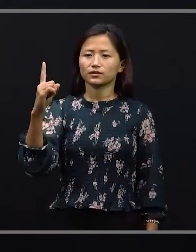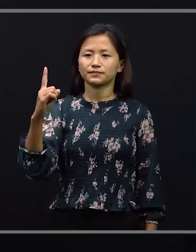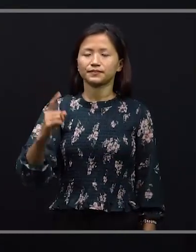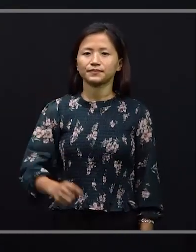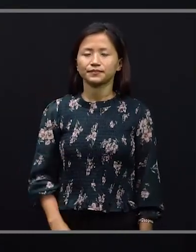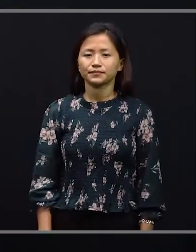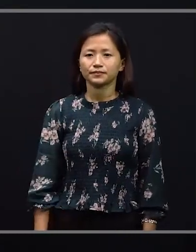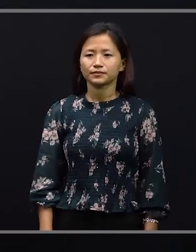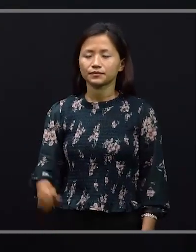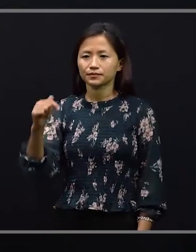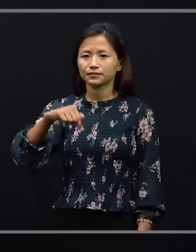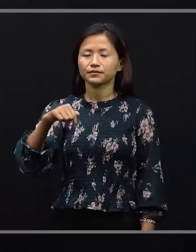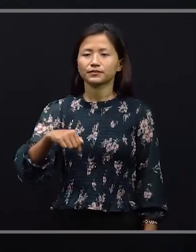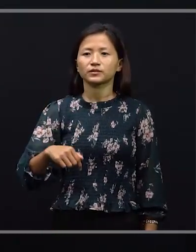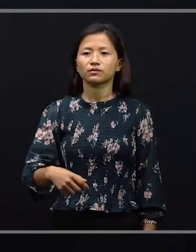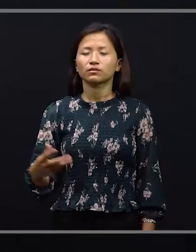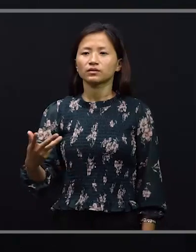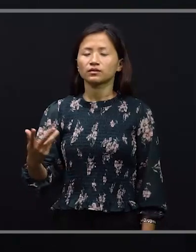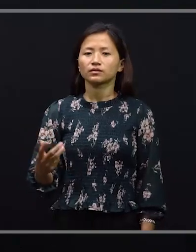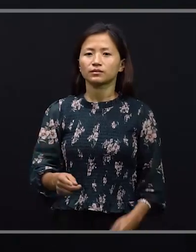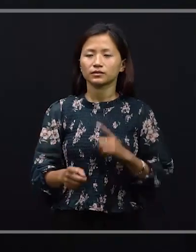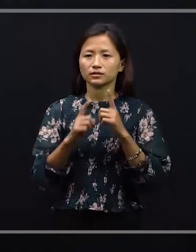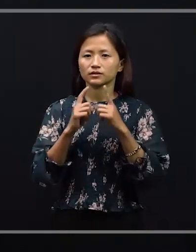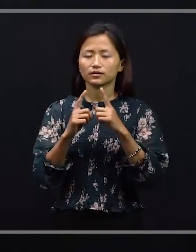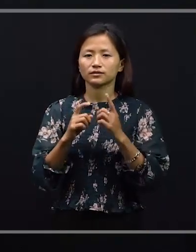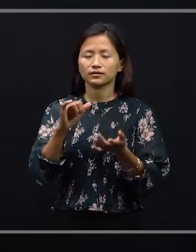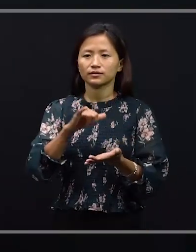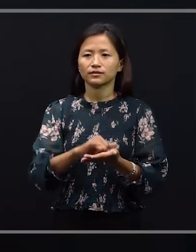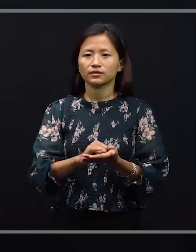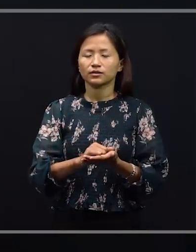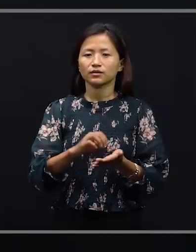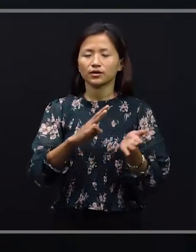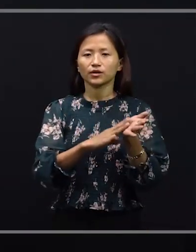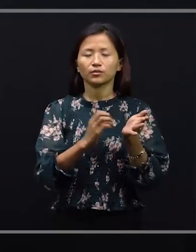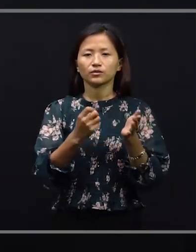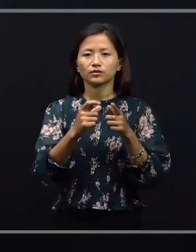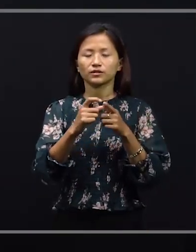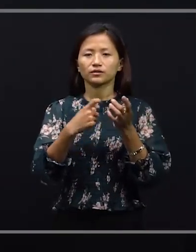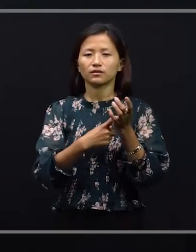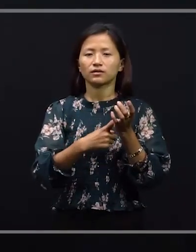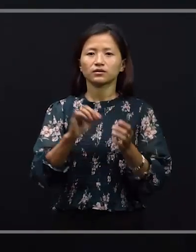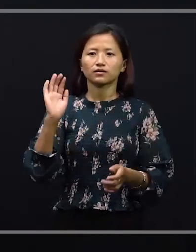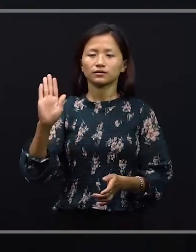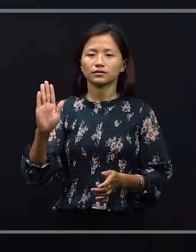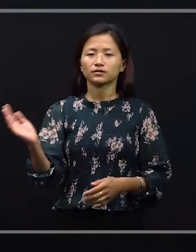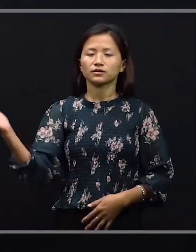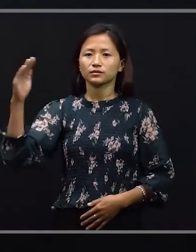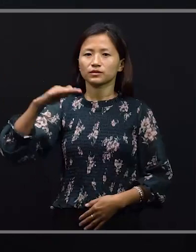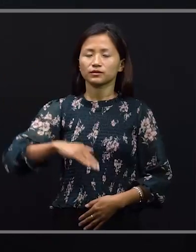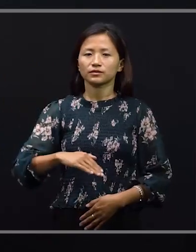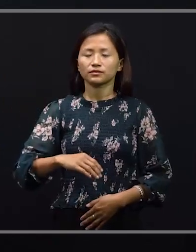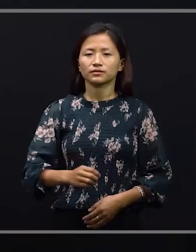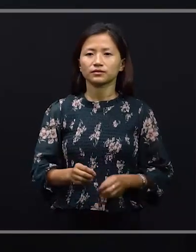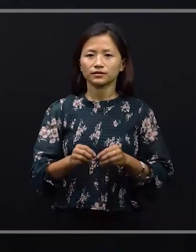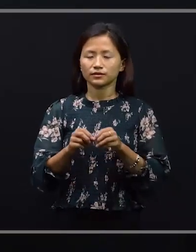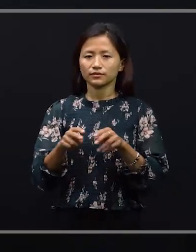movement. So now what happened was, we have discussed that the moderates, okay, the Congress came to be divided into